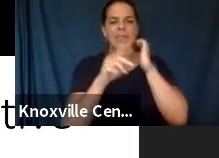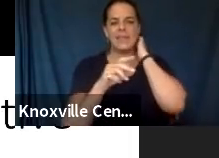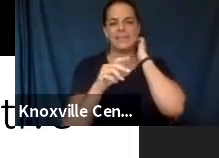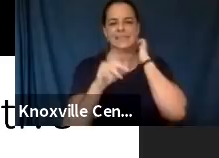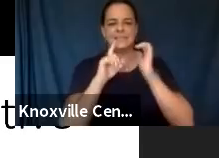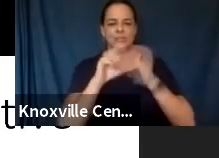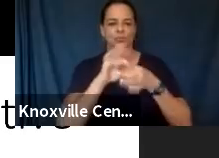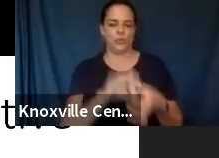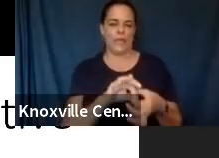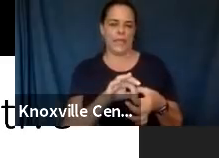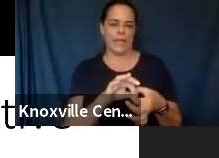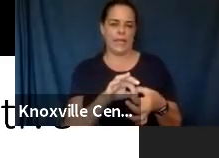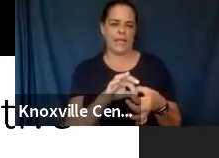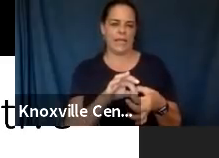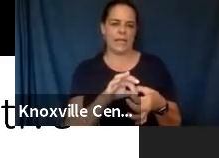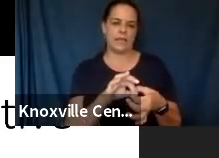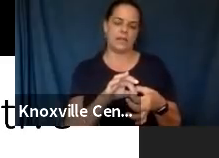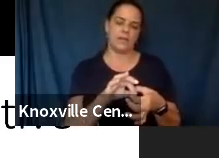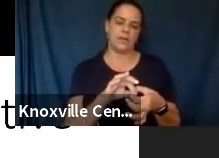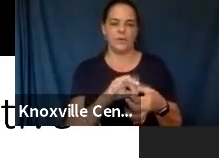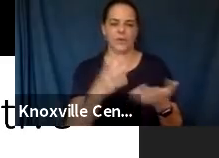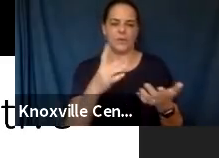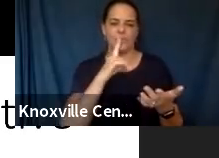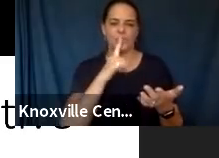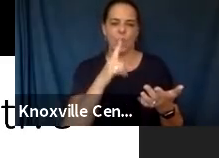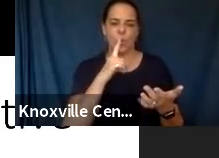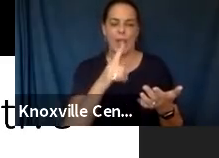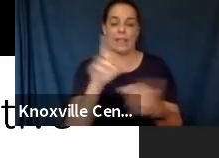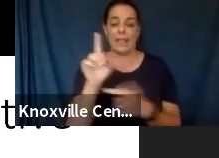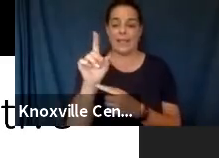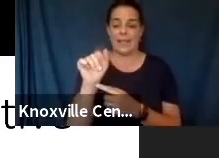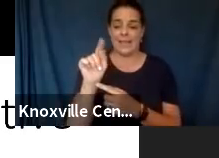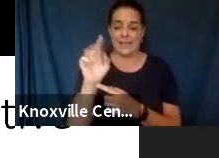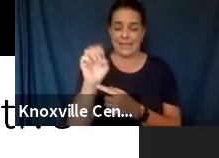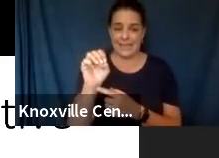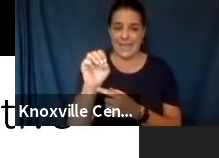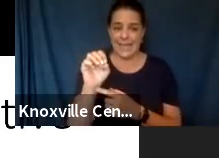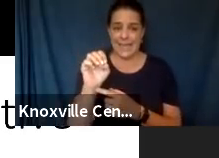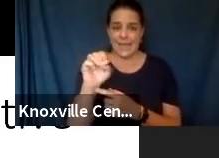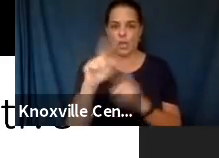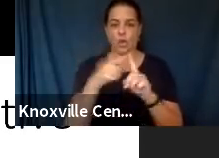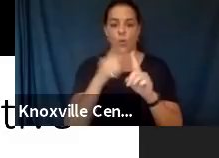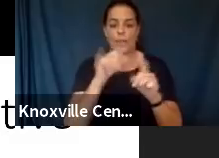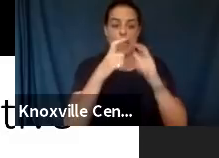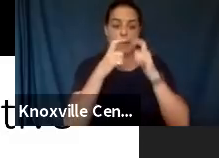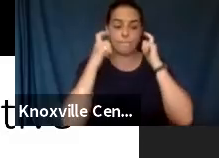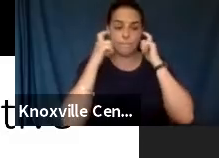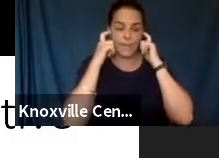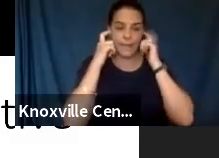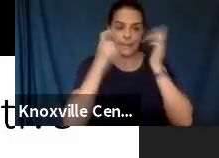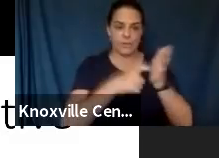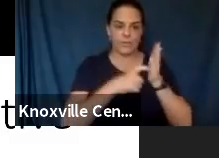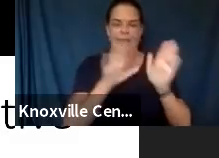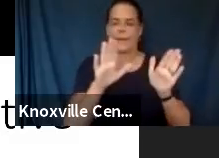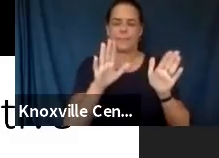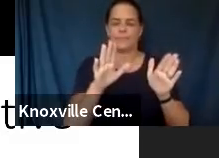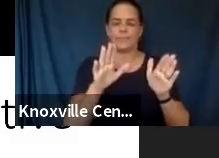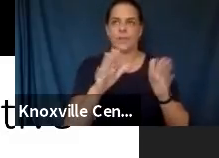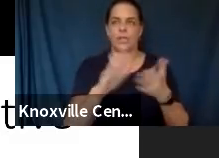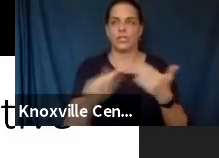with really the date at which the mask mandate, the